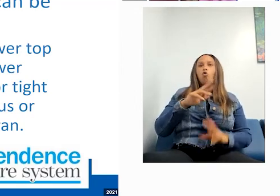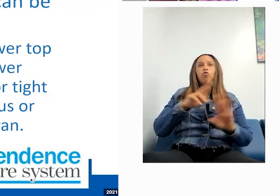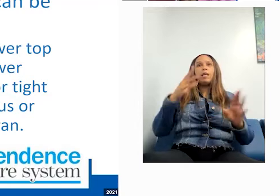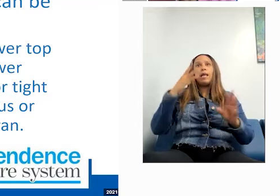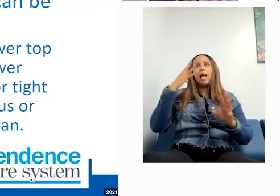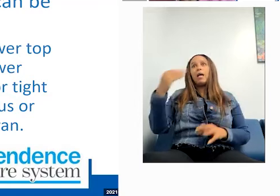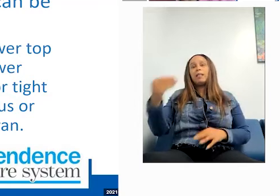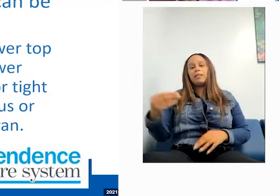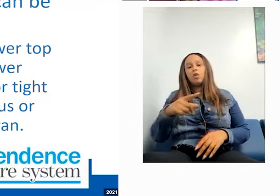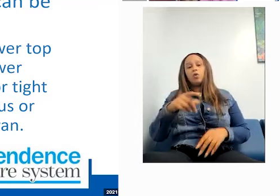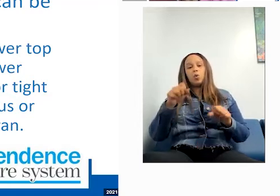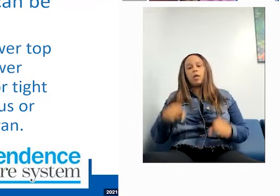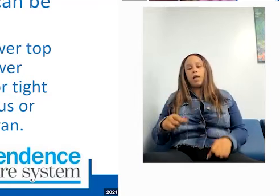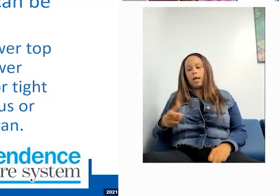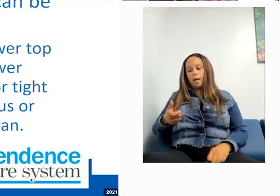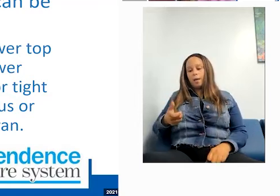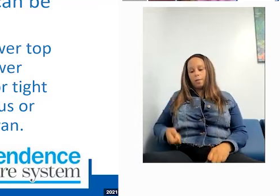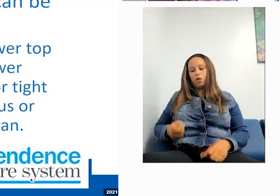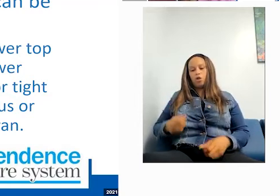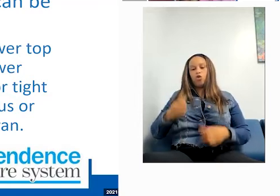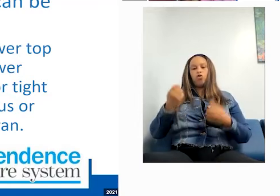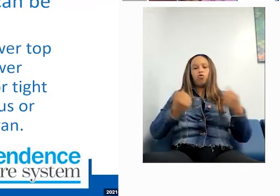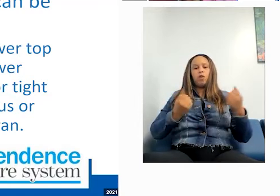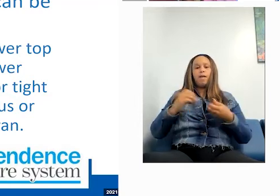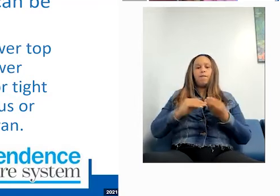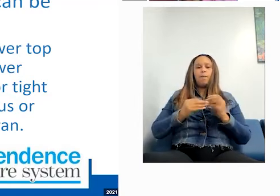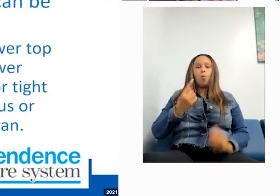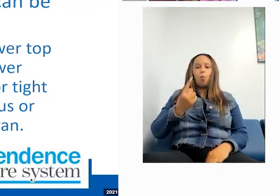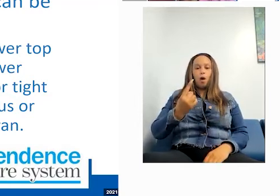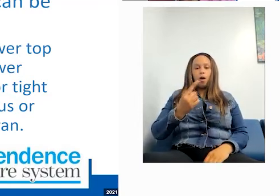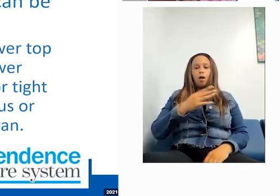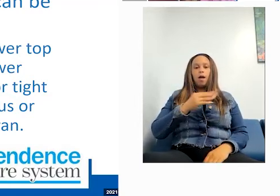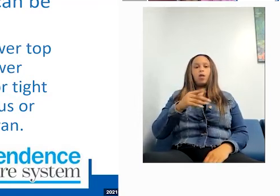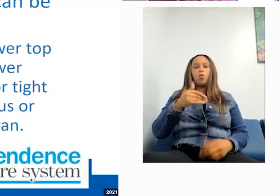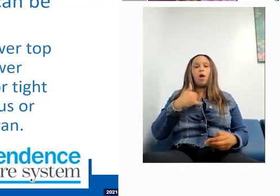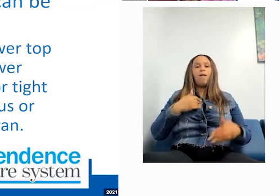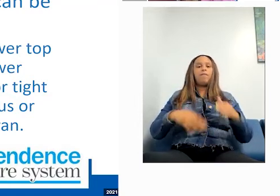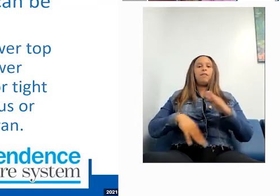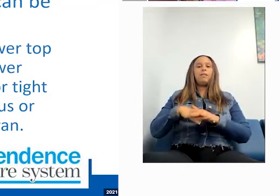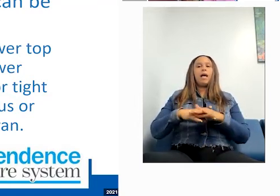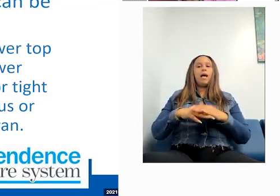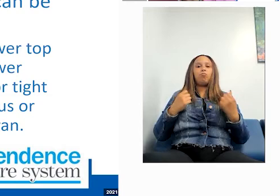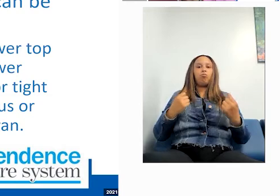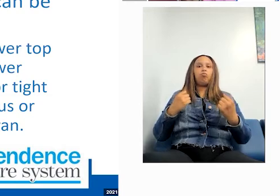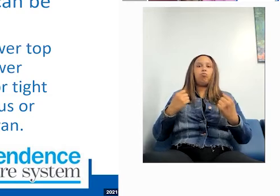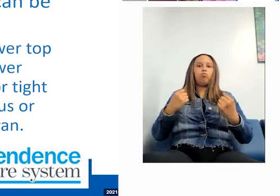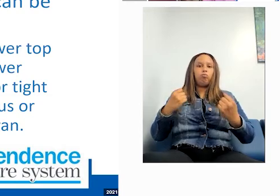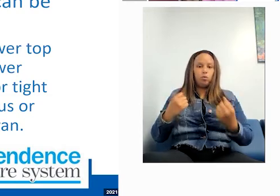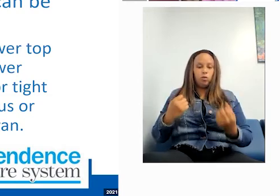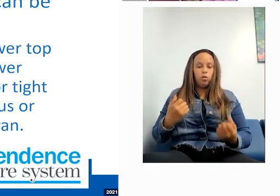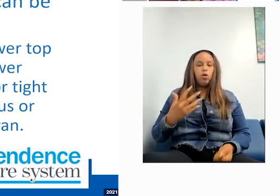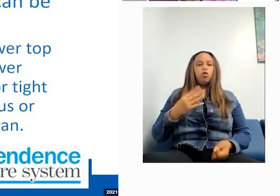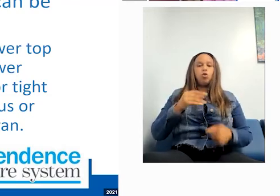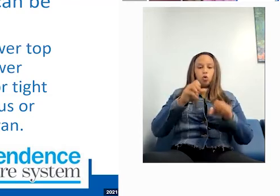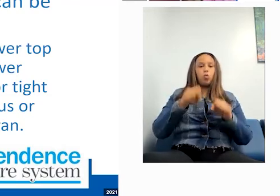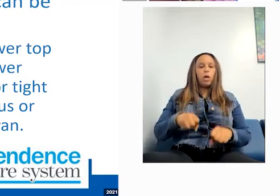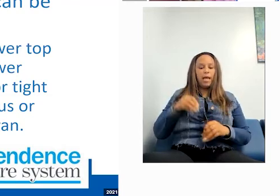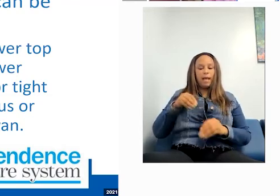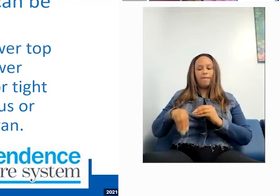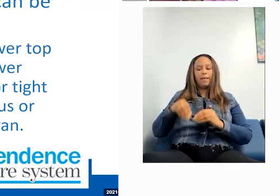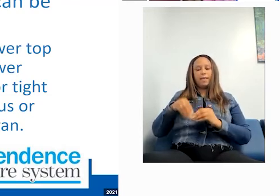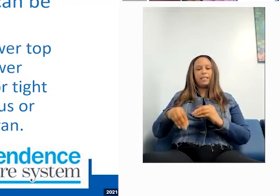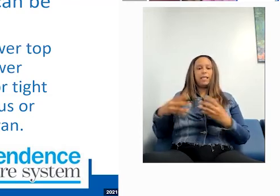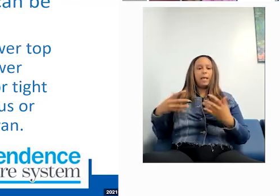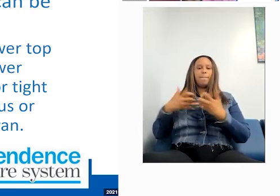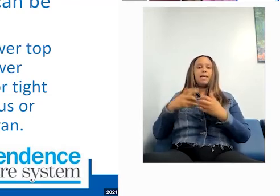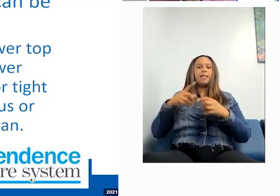click back to drive 1 and you have top speed with top acceleration. So you can customize depending on the environment